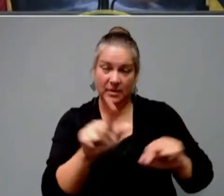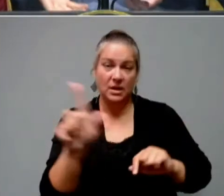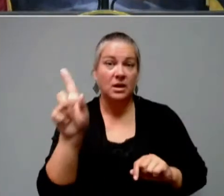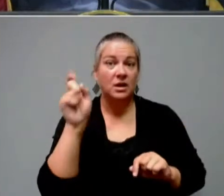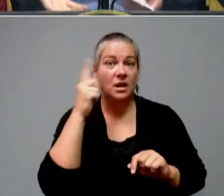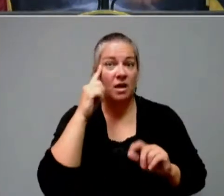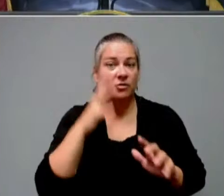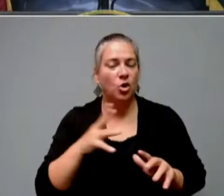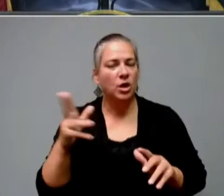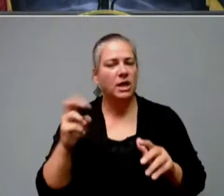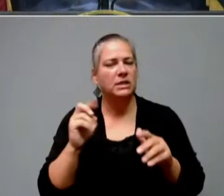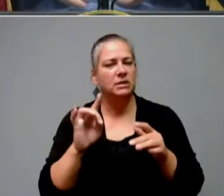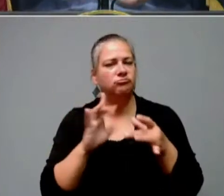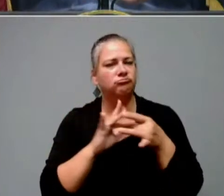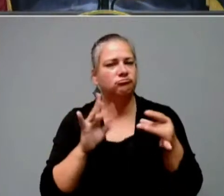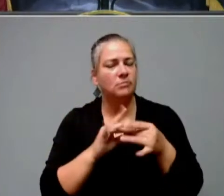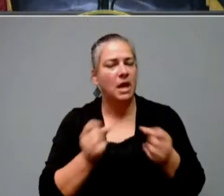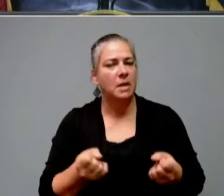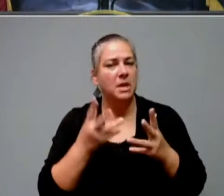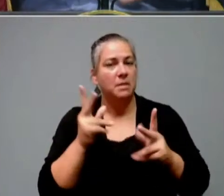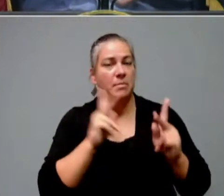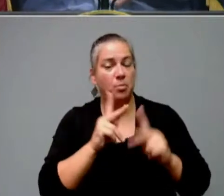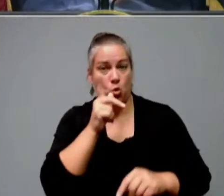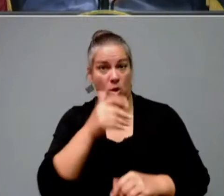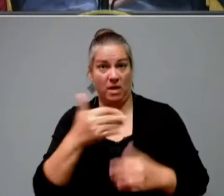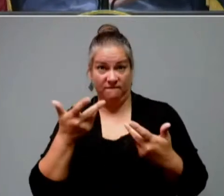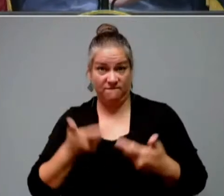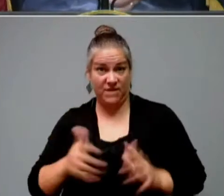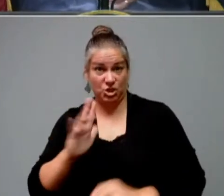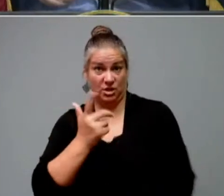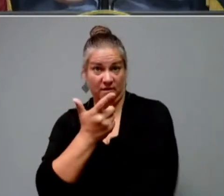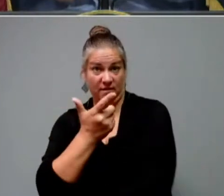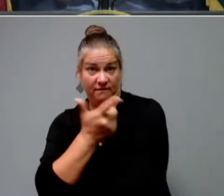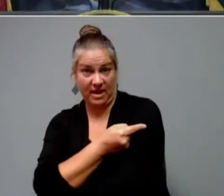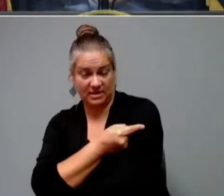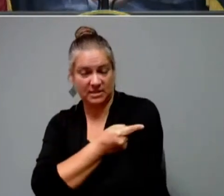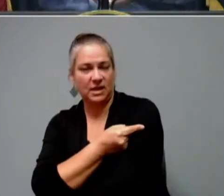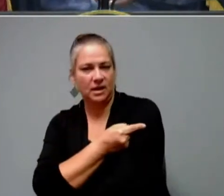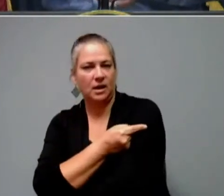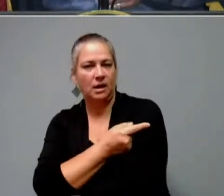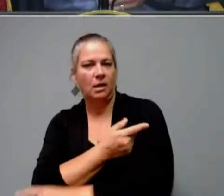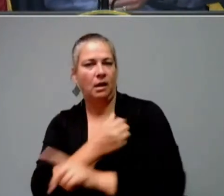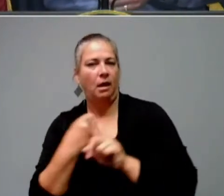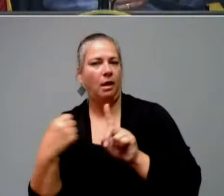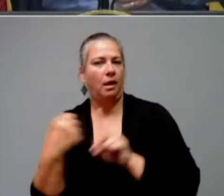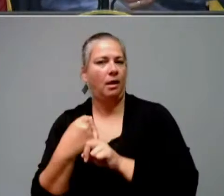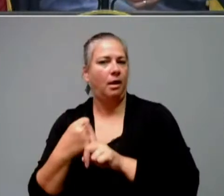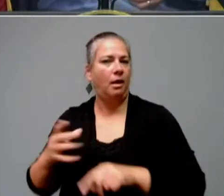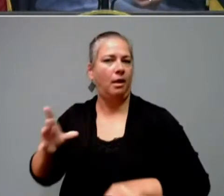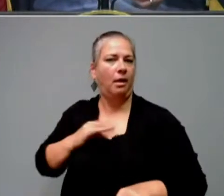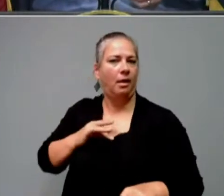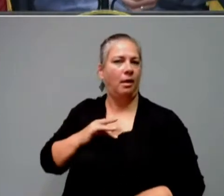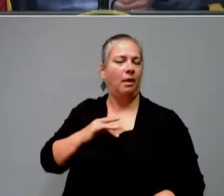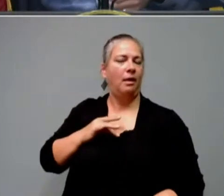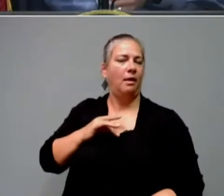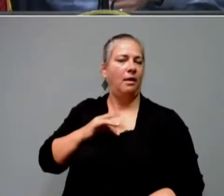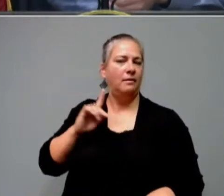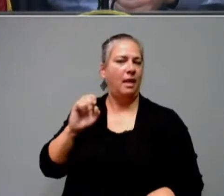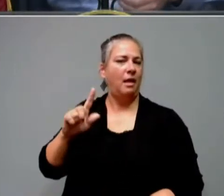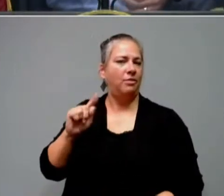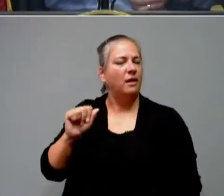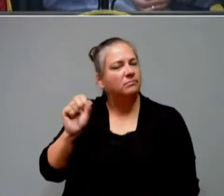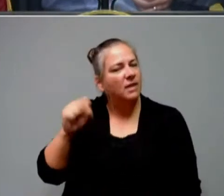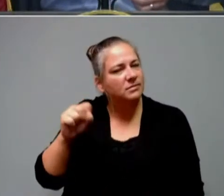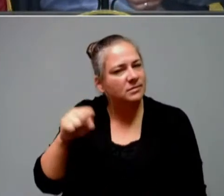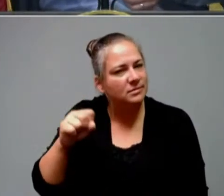or the proportion is increasing, and that we know that is happening. We're seeing that trend. What we're seeing for the hospitalizations or the deaths,